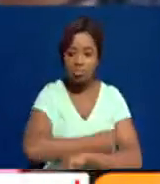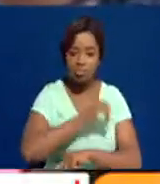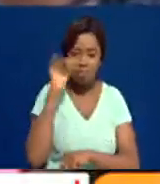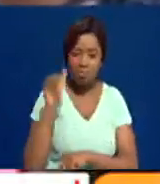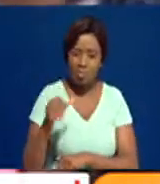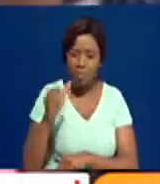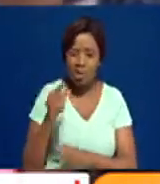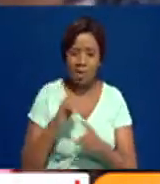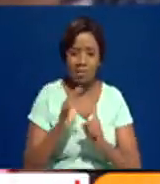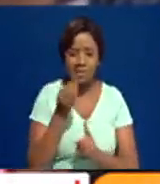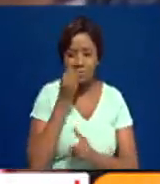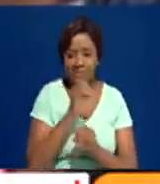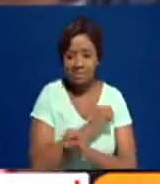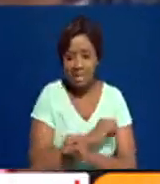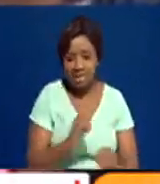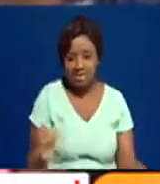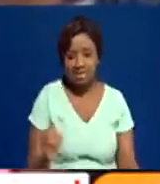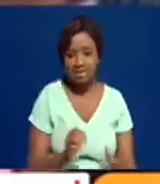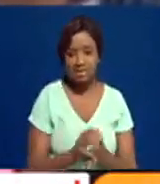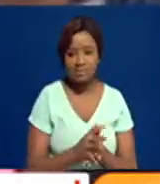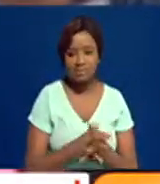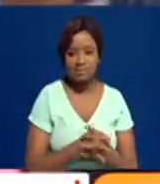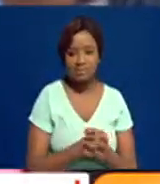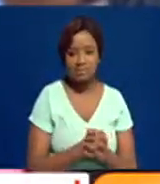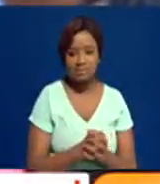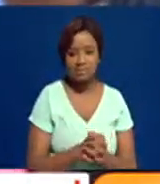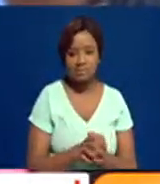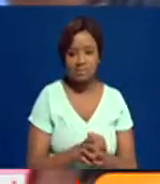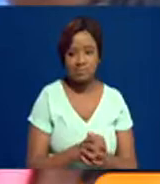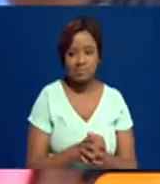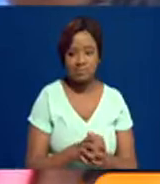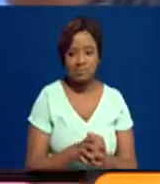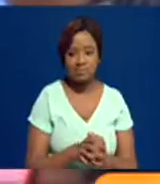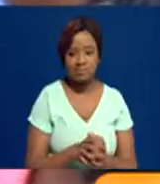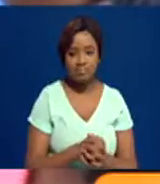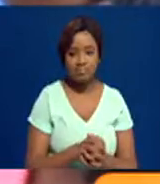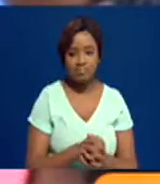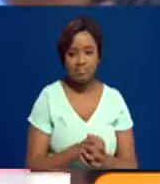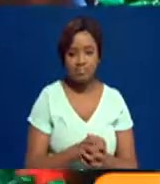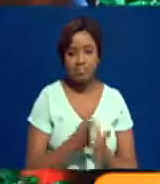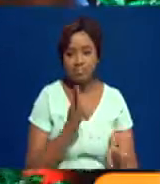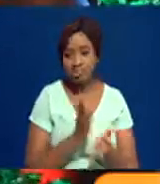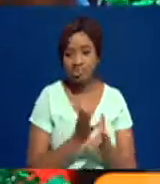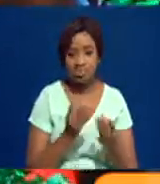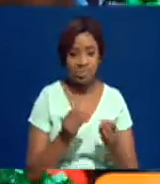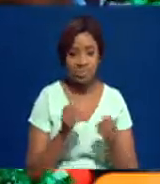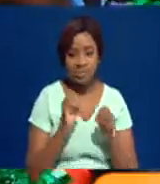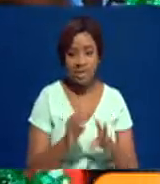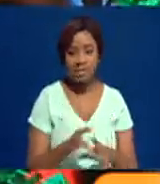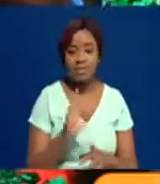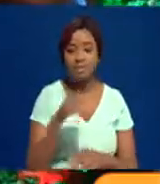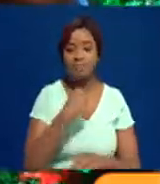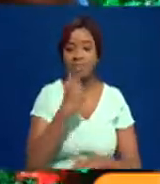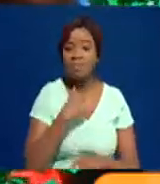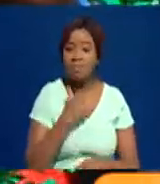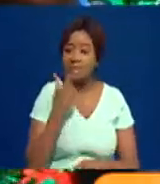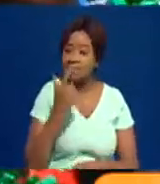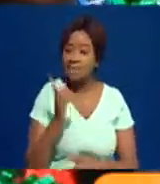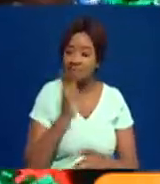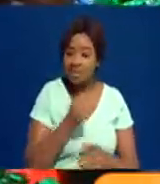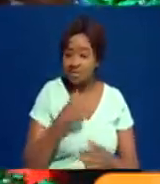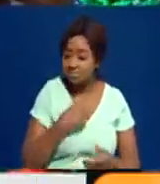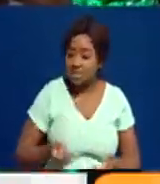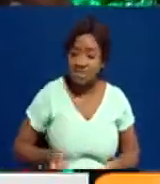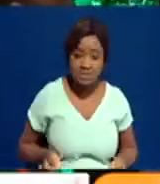morning without taking something in the at the house. It was really hard. School fees nilimwambia hata sina mbele wala